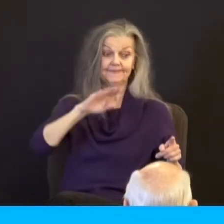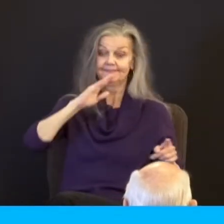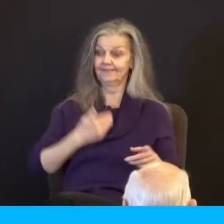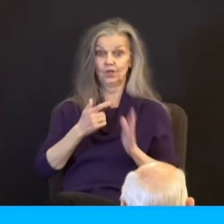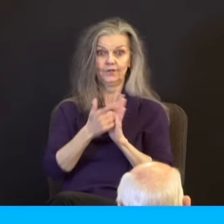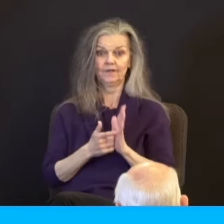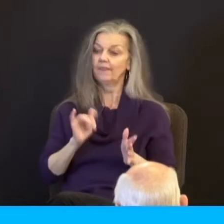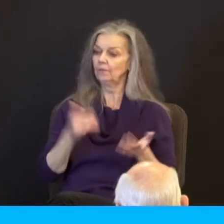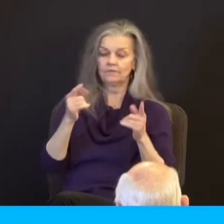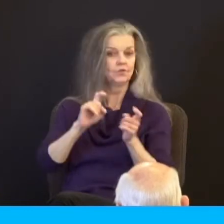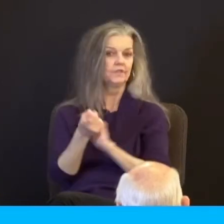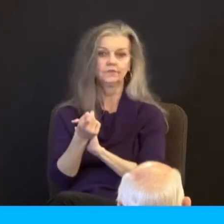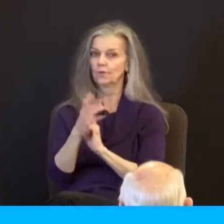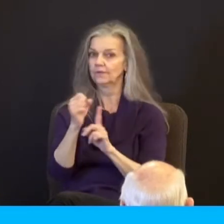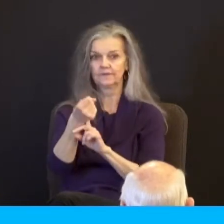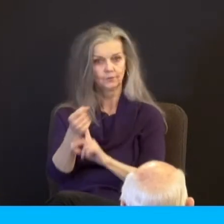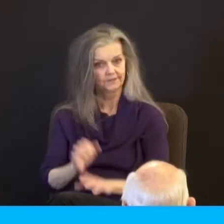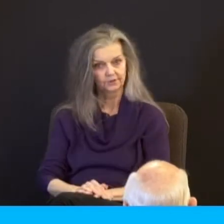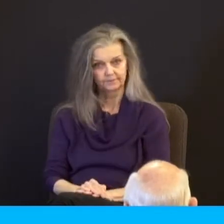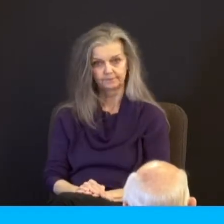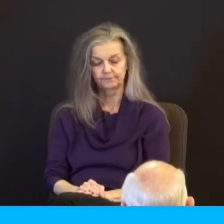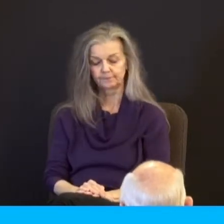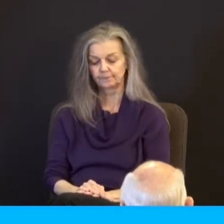would have changed everything, right?